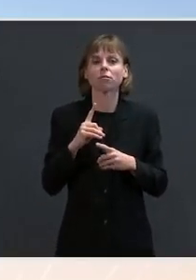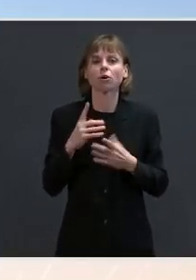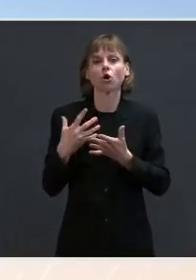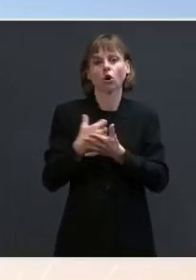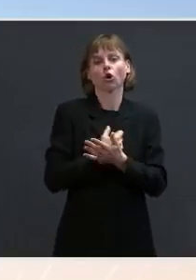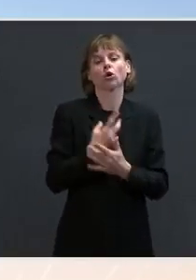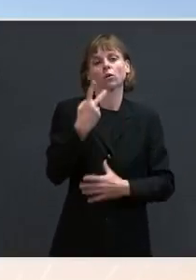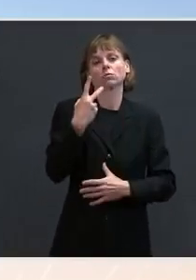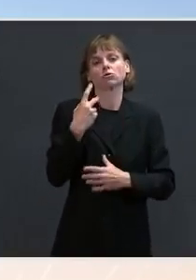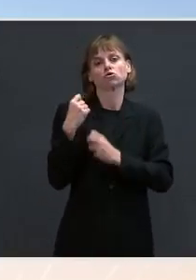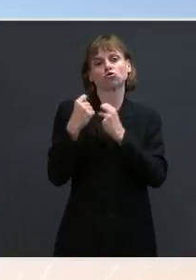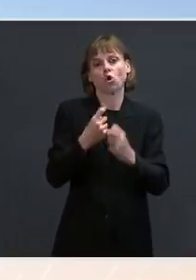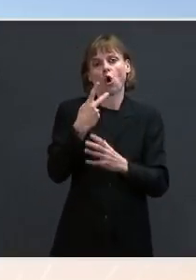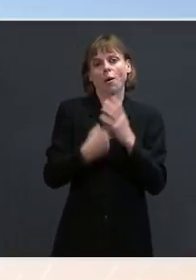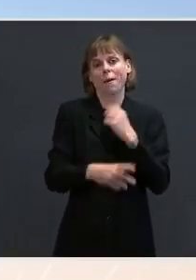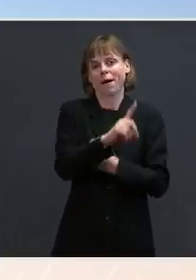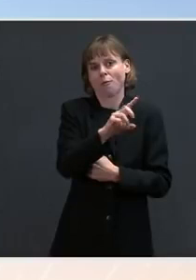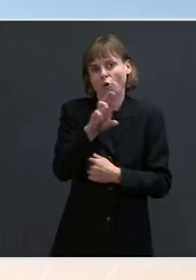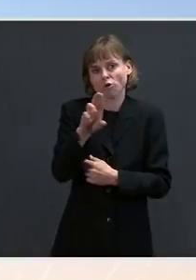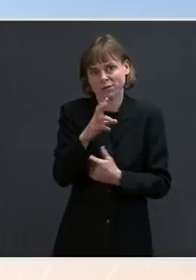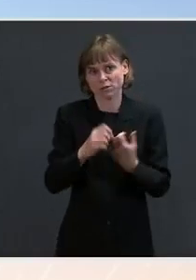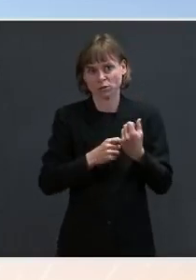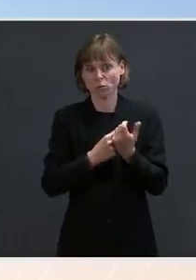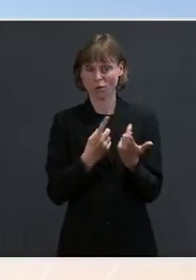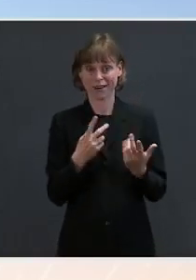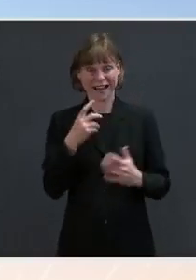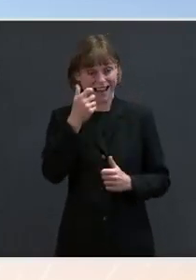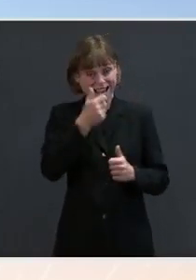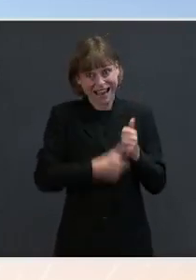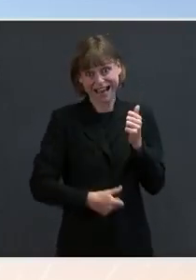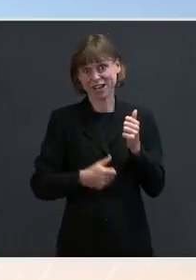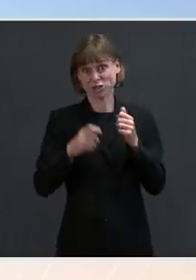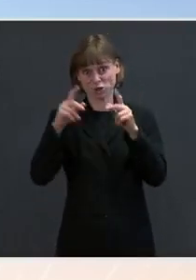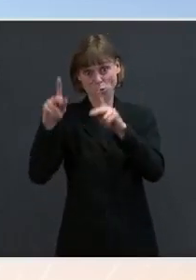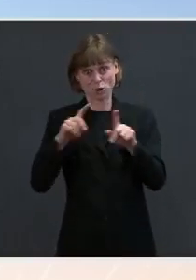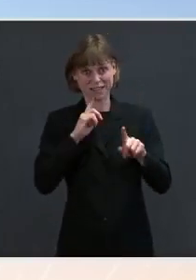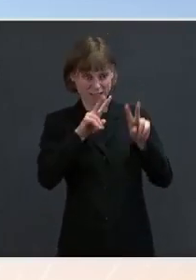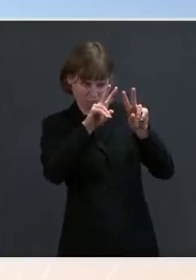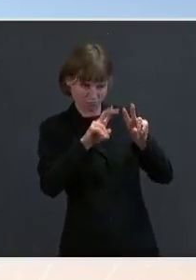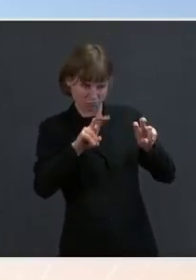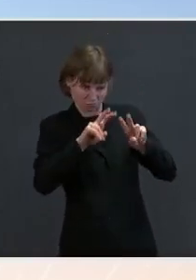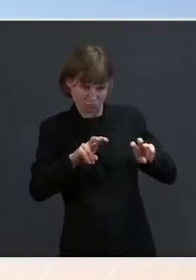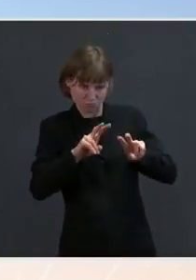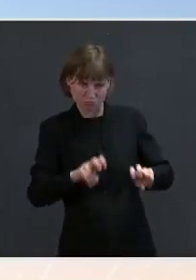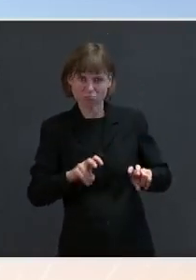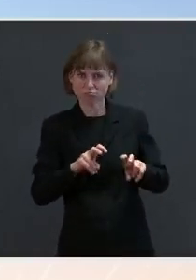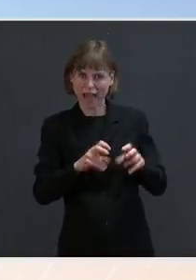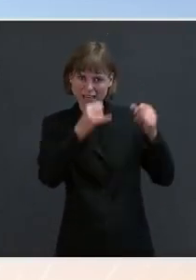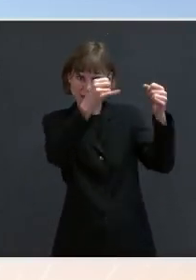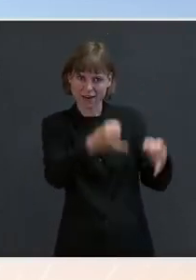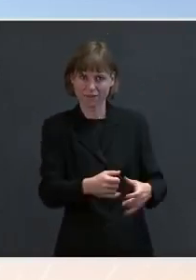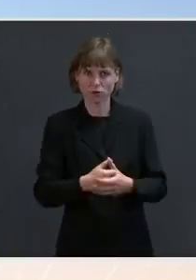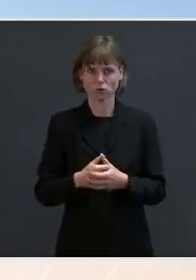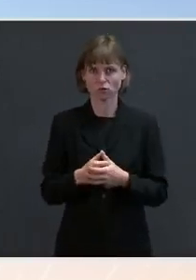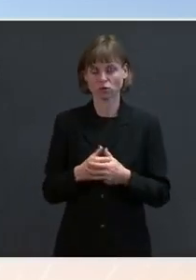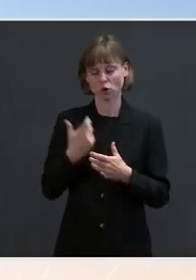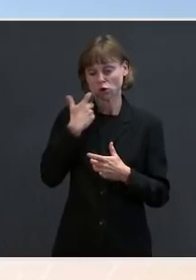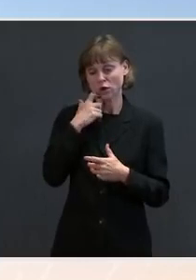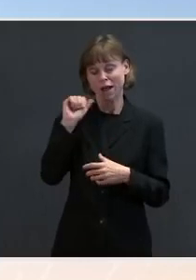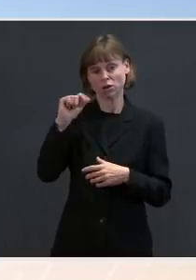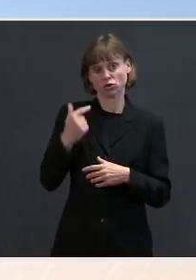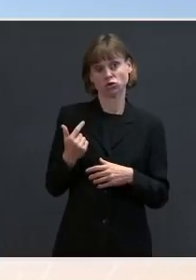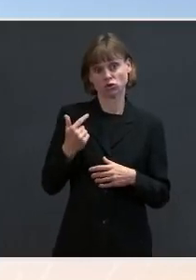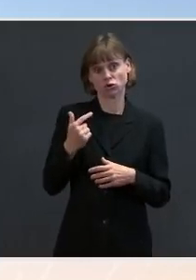support. They're each looked at individually. The president nominated Attorney General Javier Becerra to lead